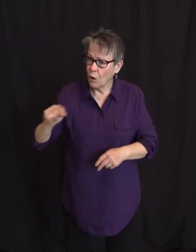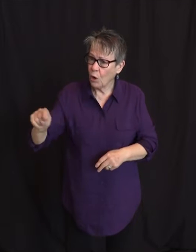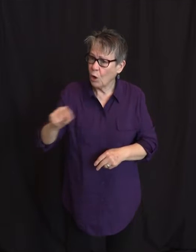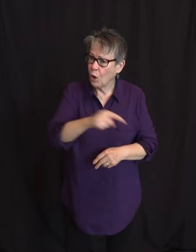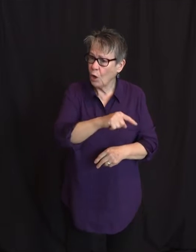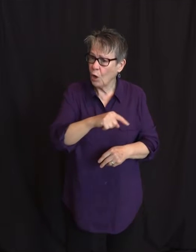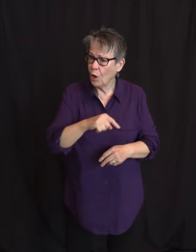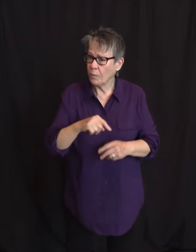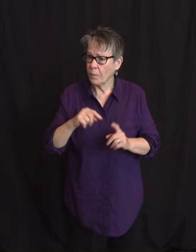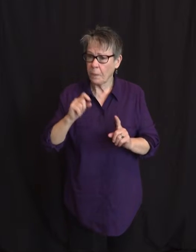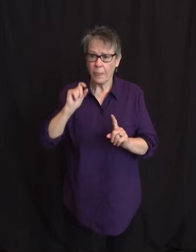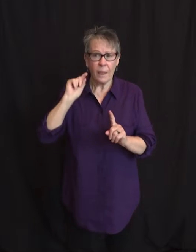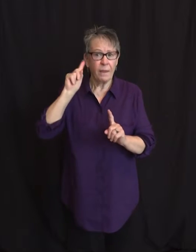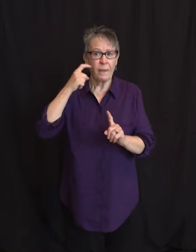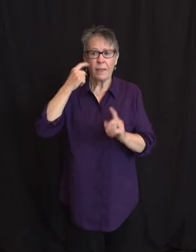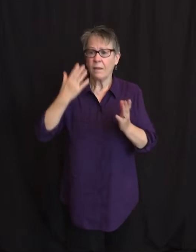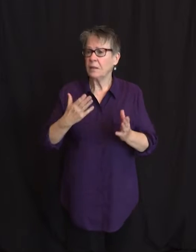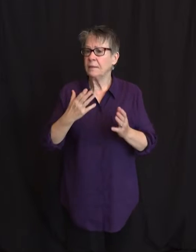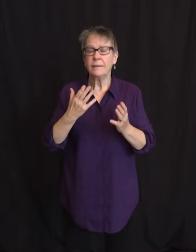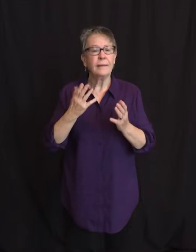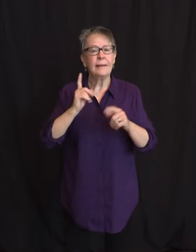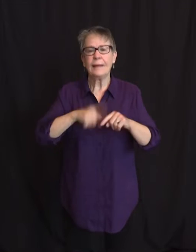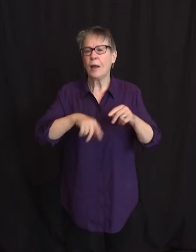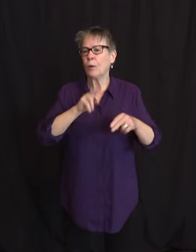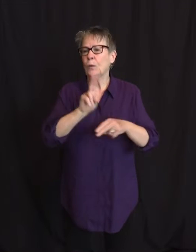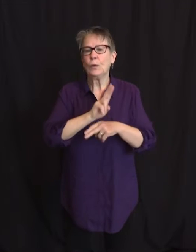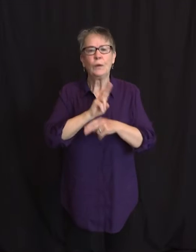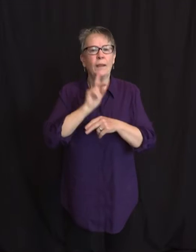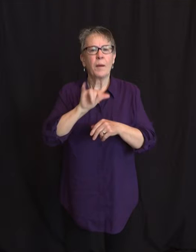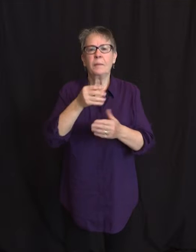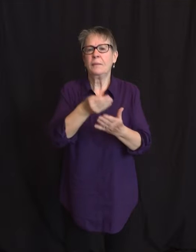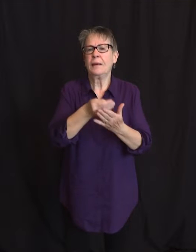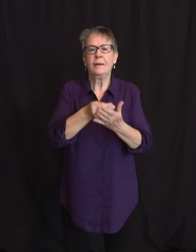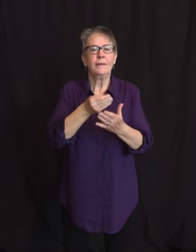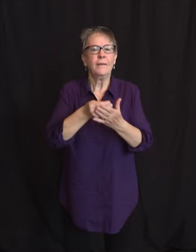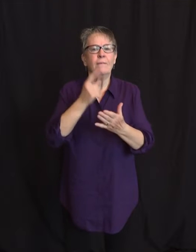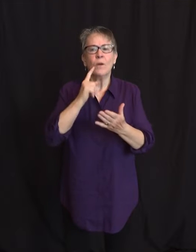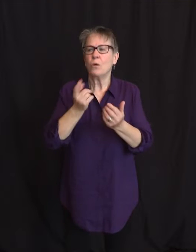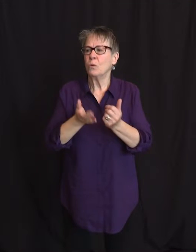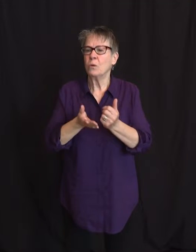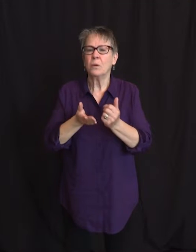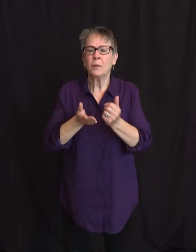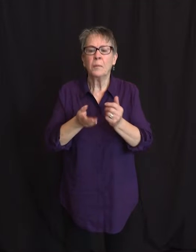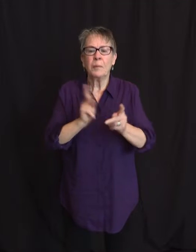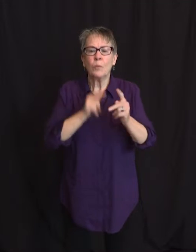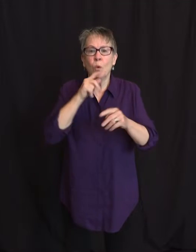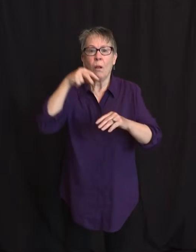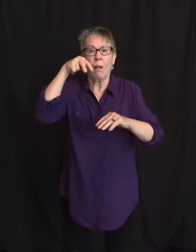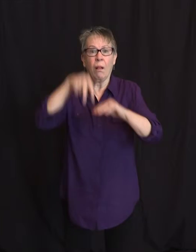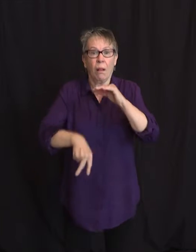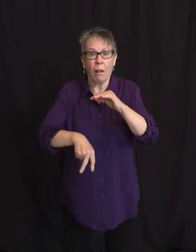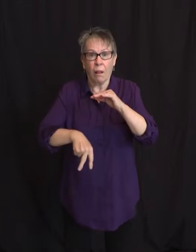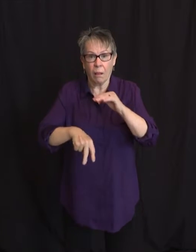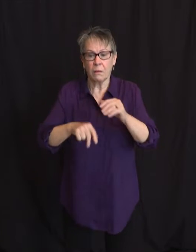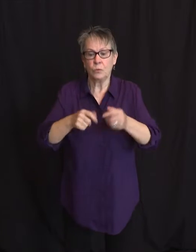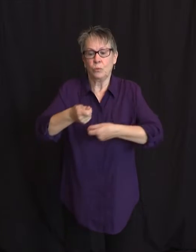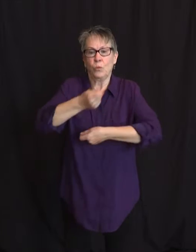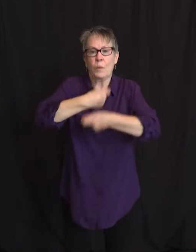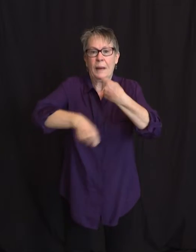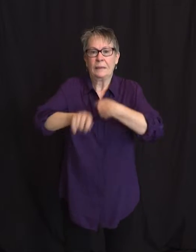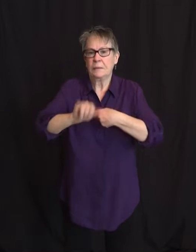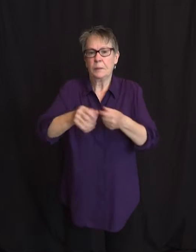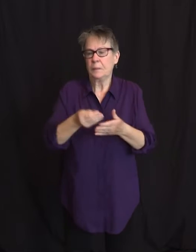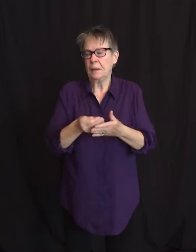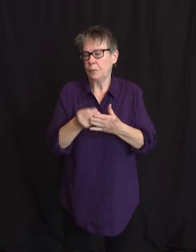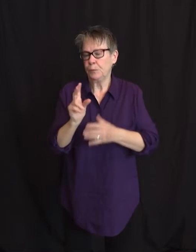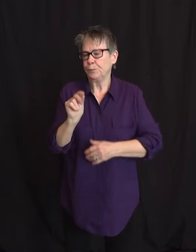states and other local entities that qualified for it. The second thing we need to do